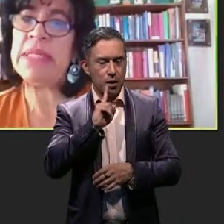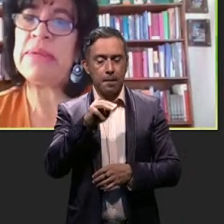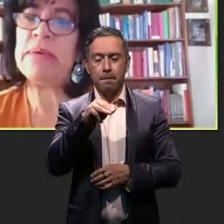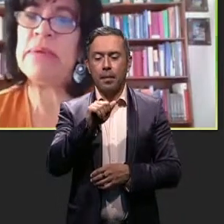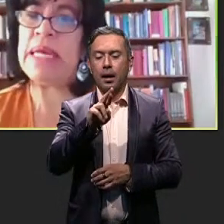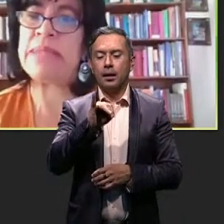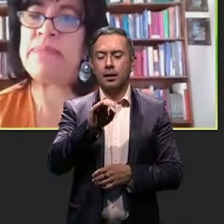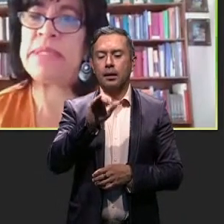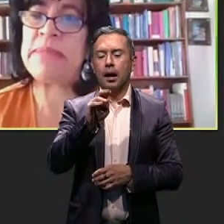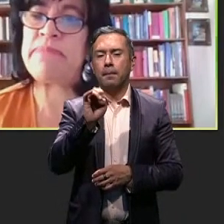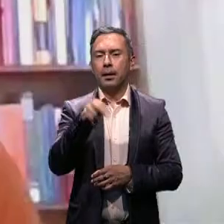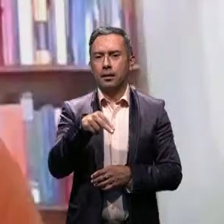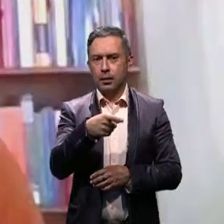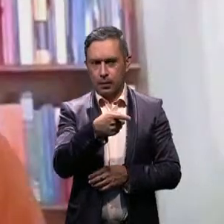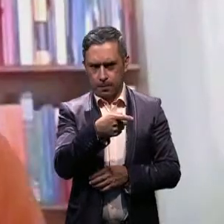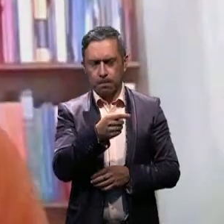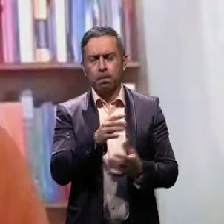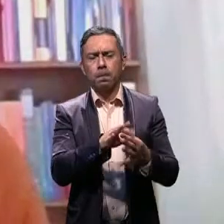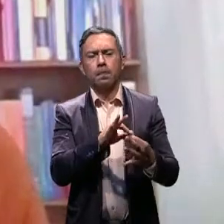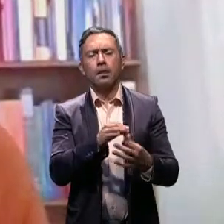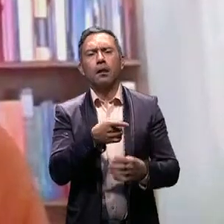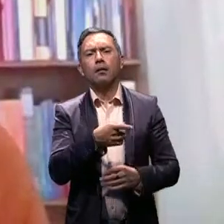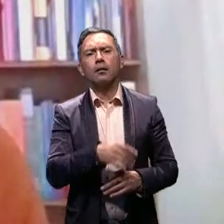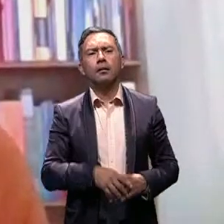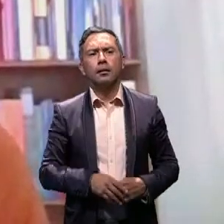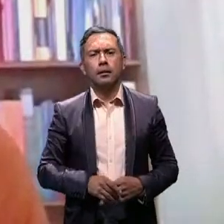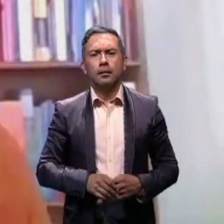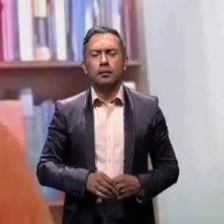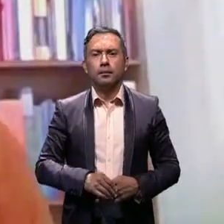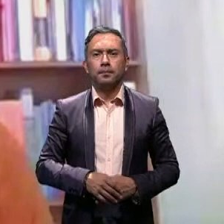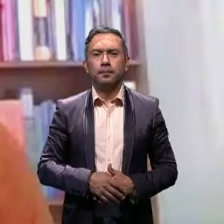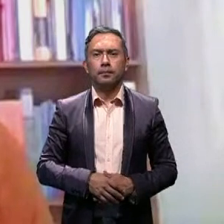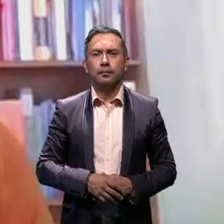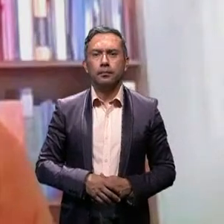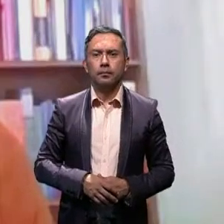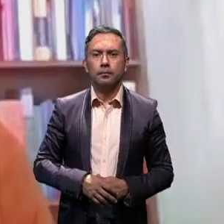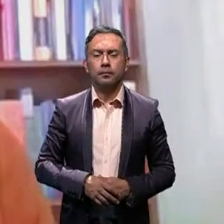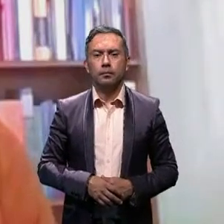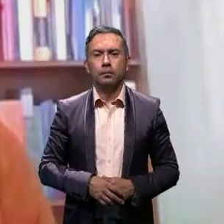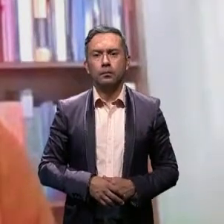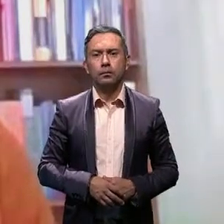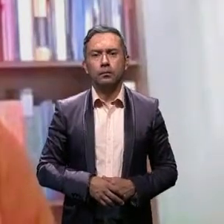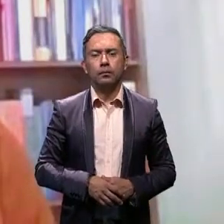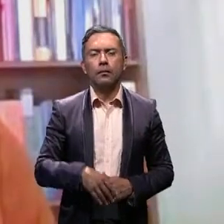And these are for Mari Carmen. Which are the main recommendations